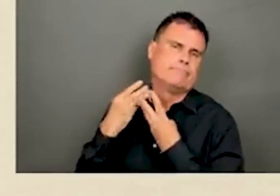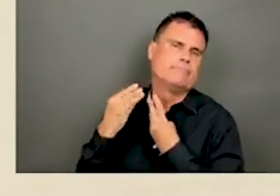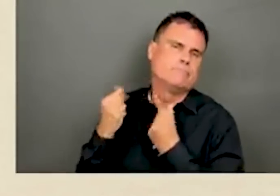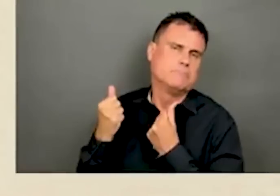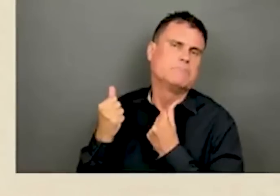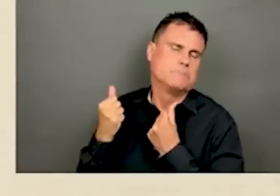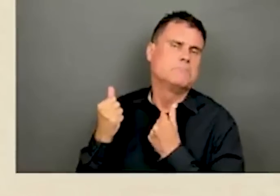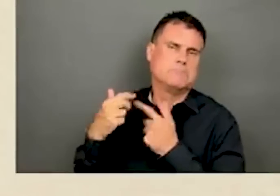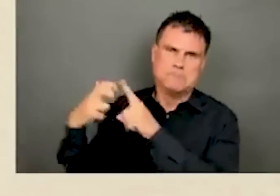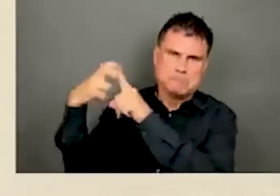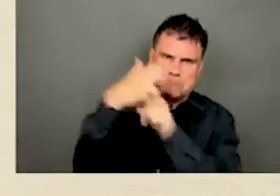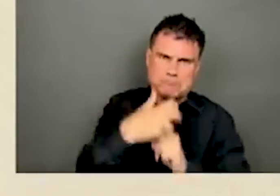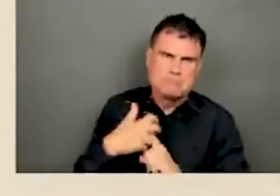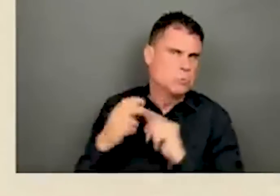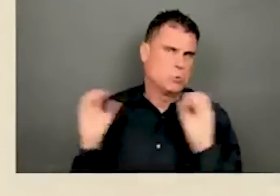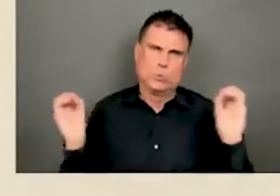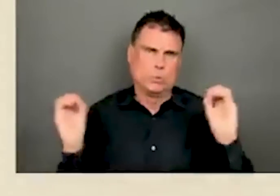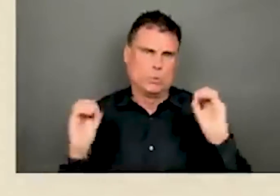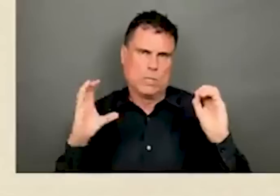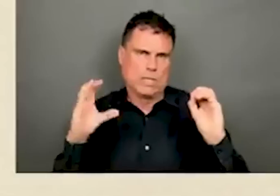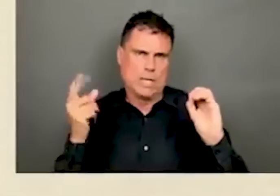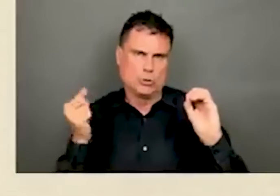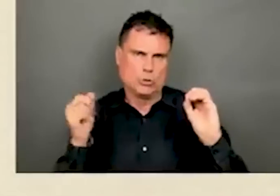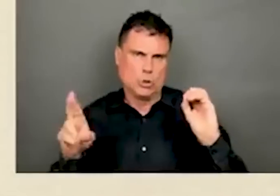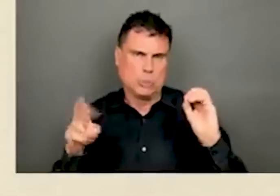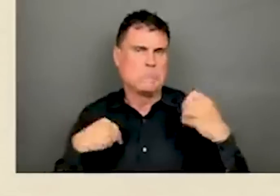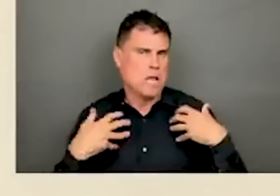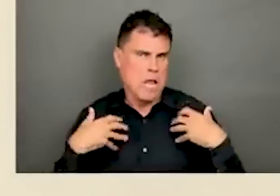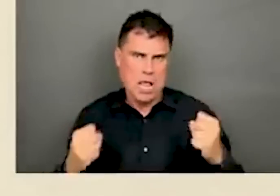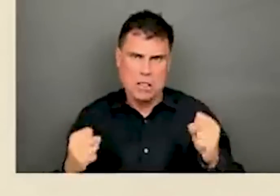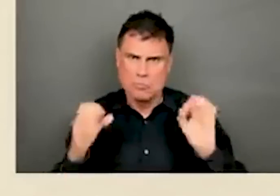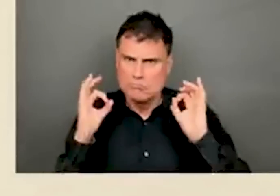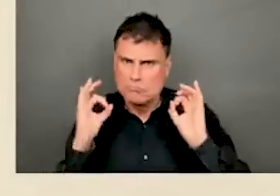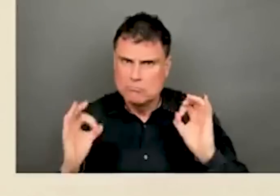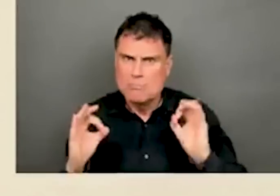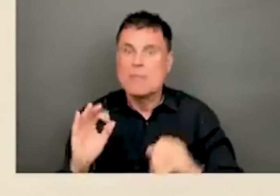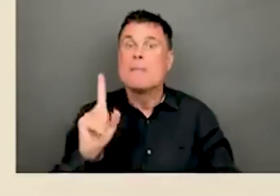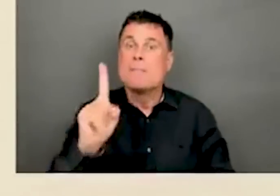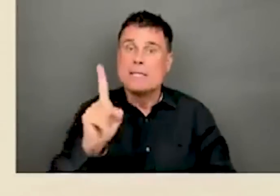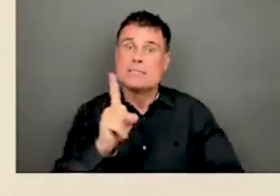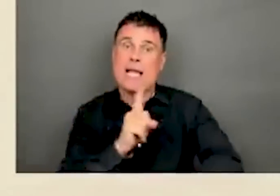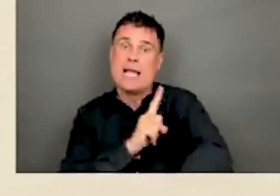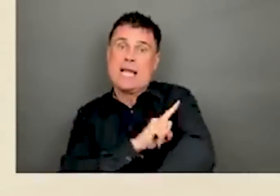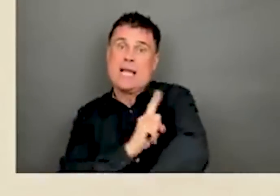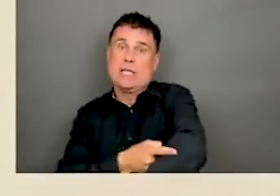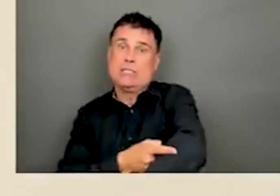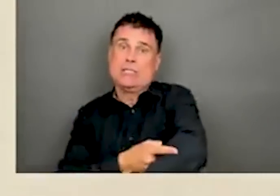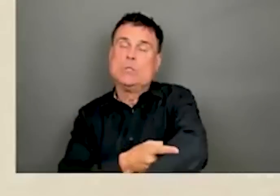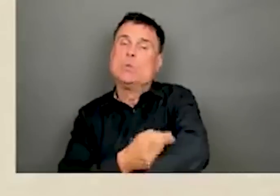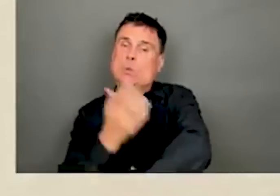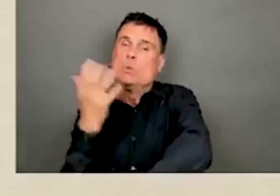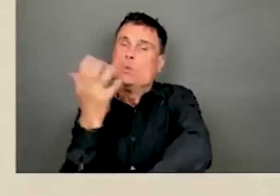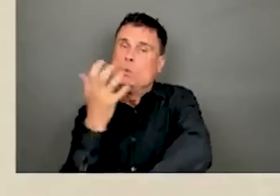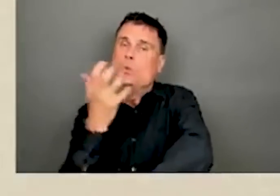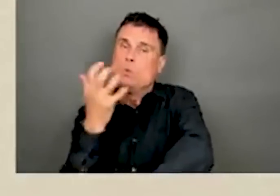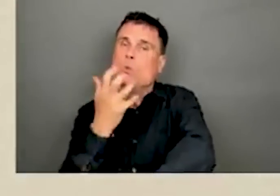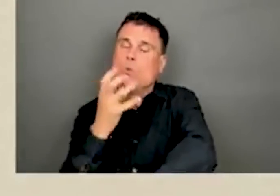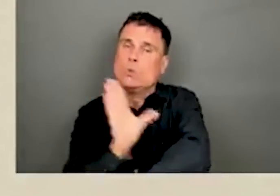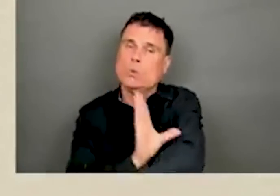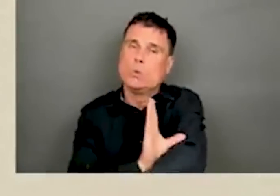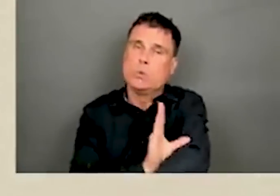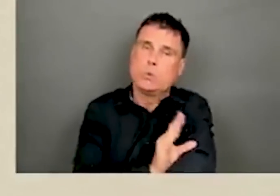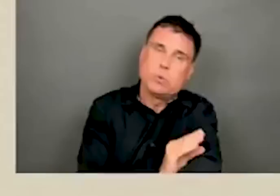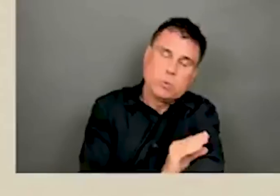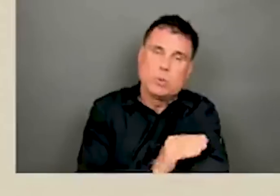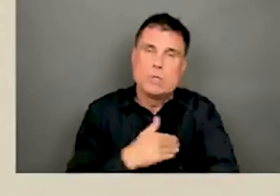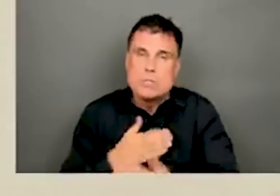is good, but my energy flags as the days go by. So before I could ask my colleagues what their plans were